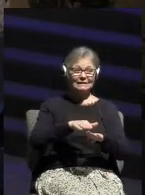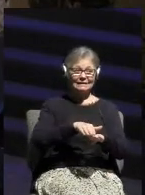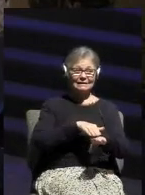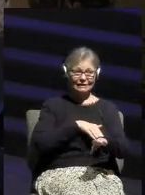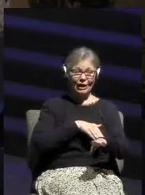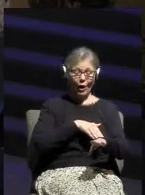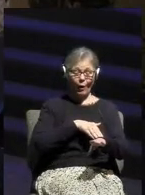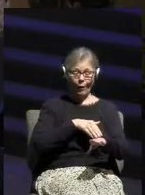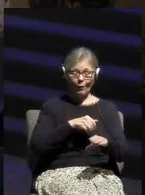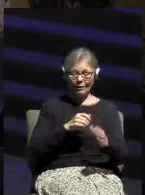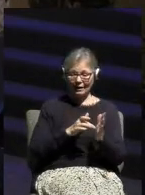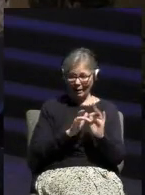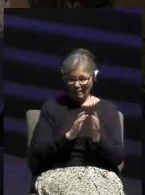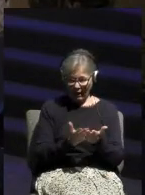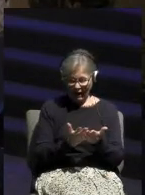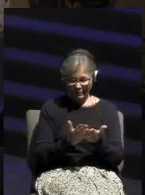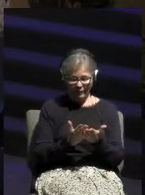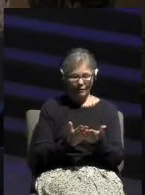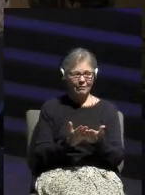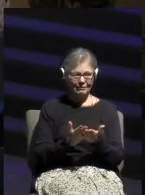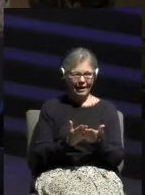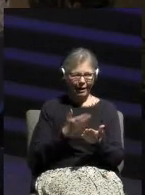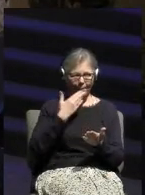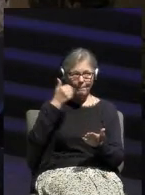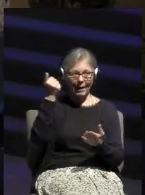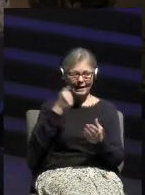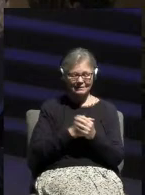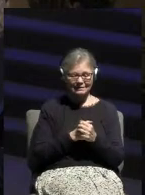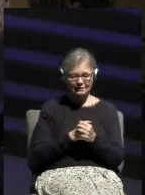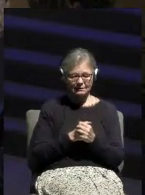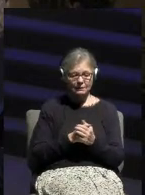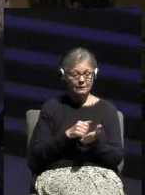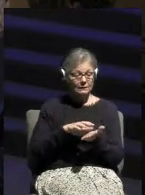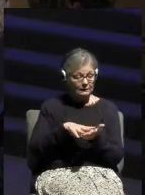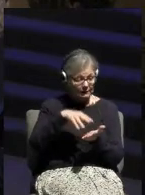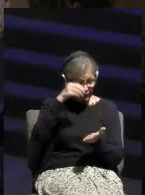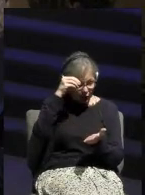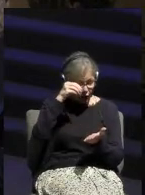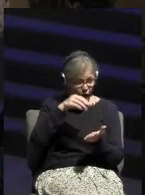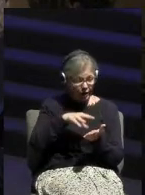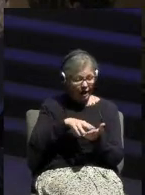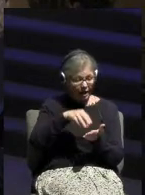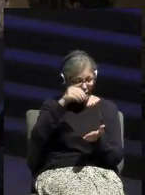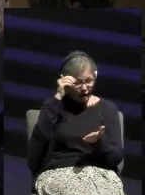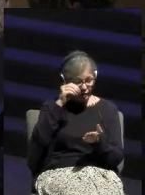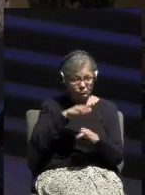It's about getting it in. And so that's very, very important.